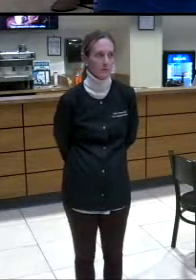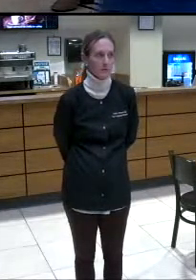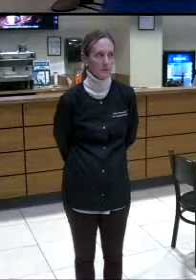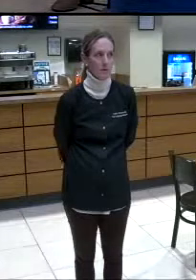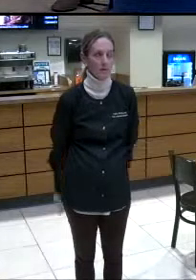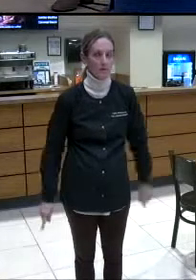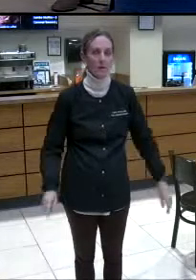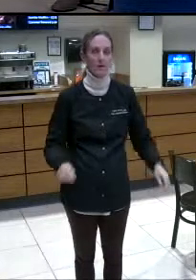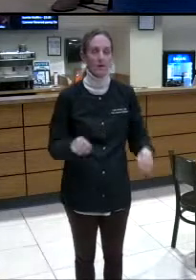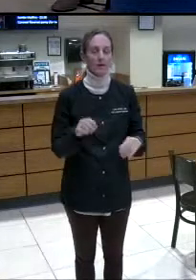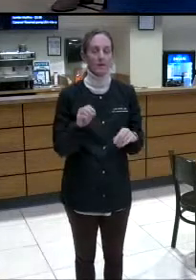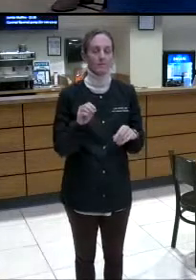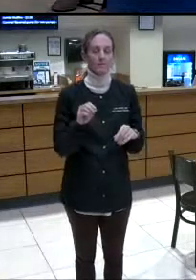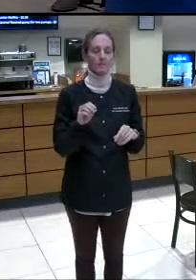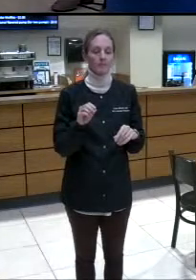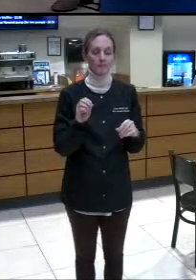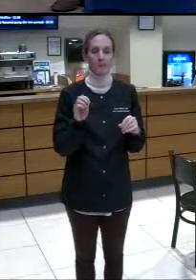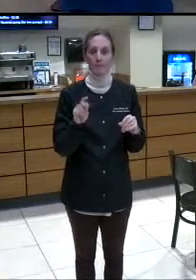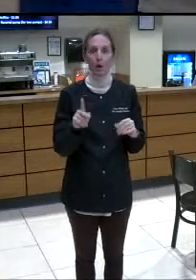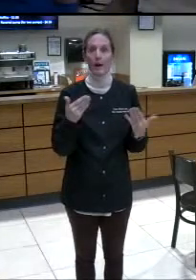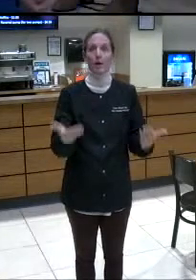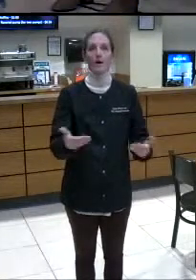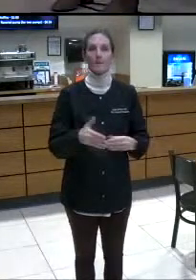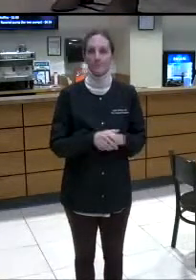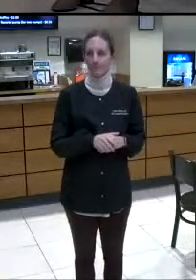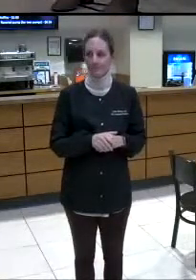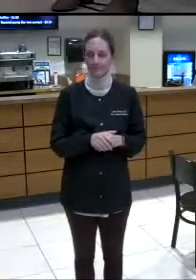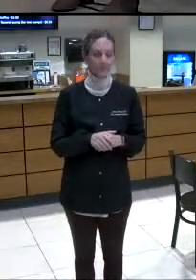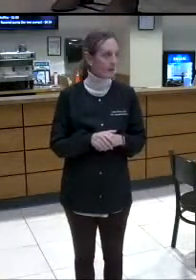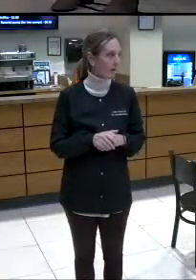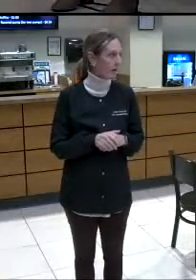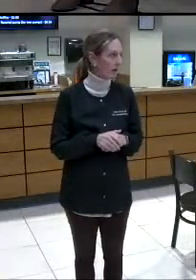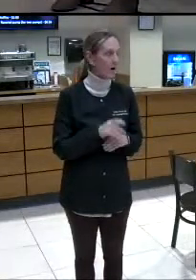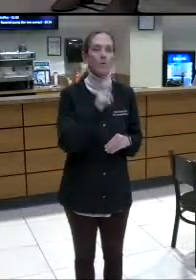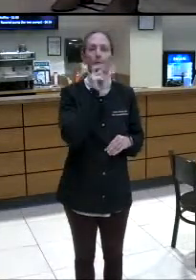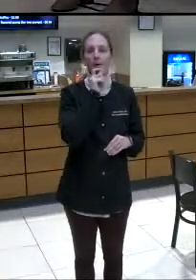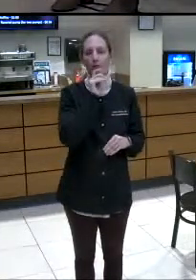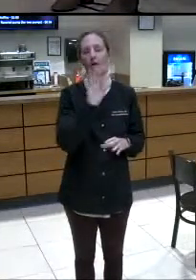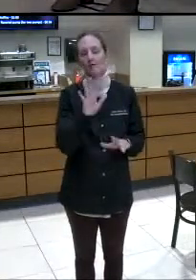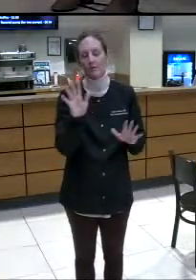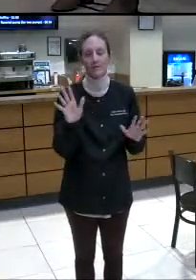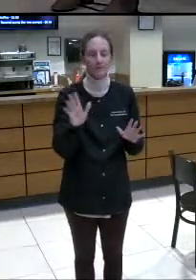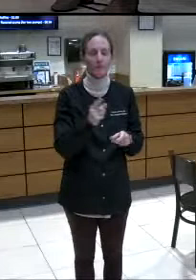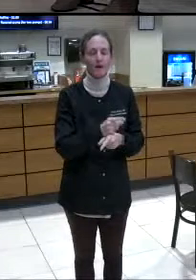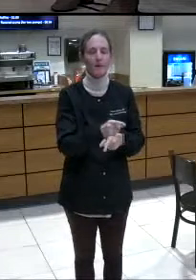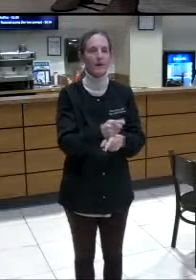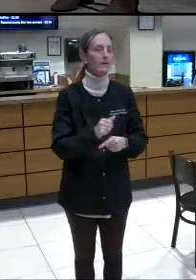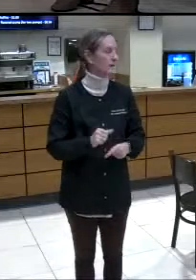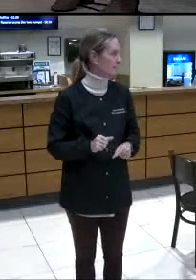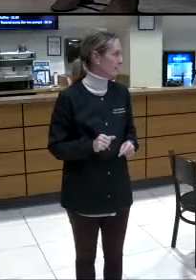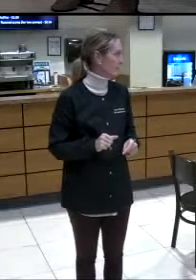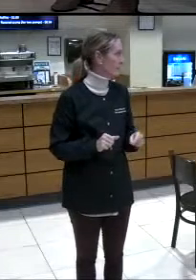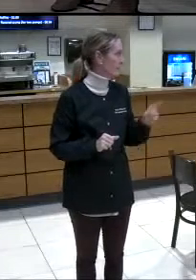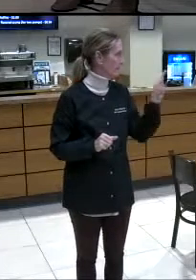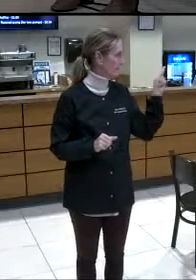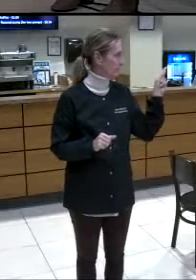All right. Go ahead. Thank you. Okay, we're going to do the microphone. So, yep, so everyone can hear.